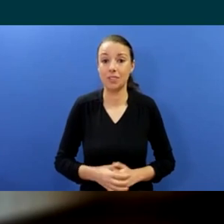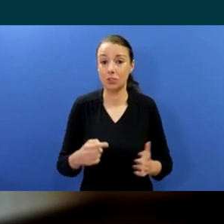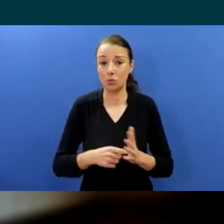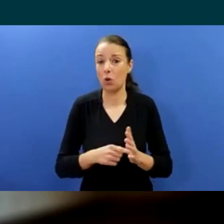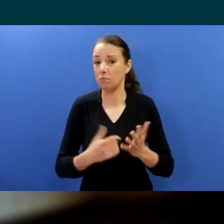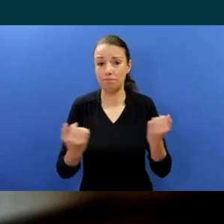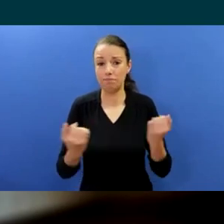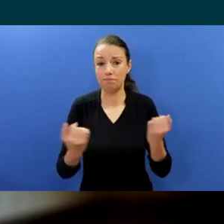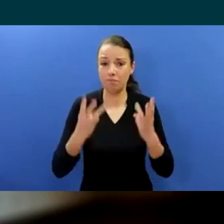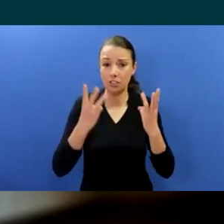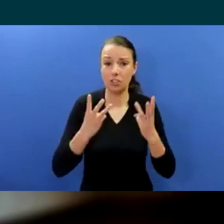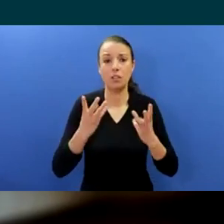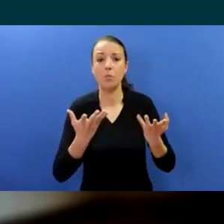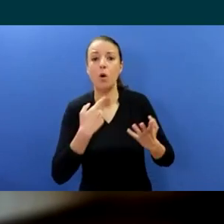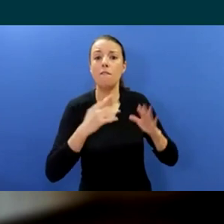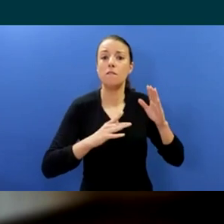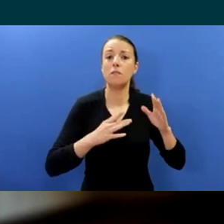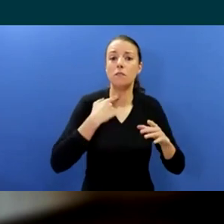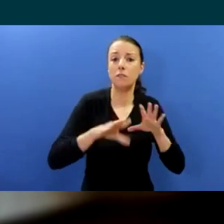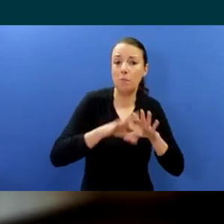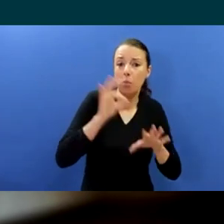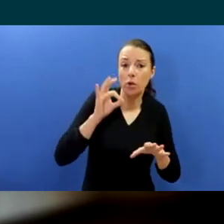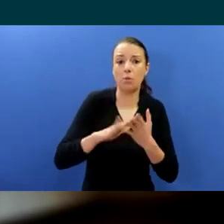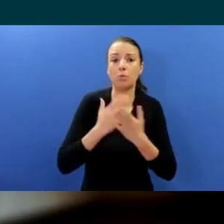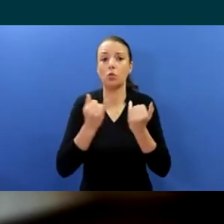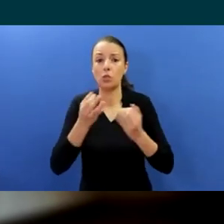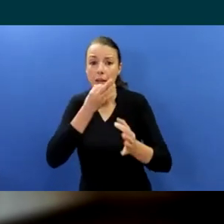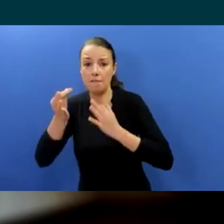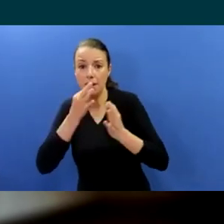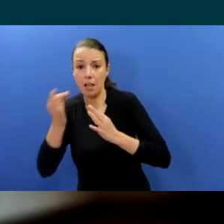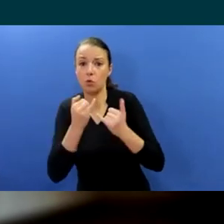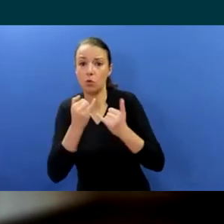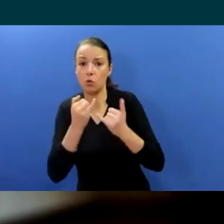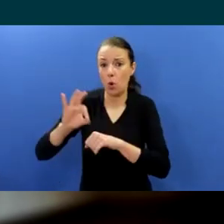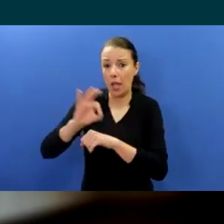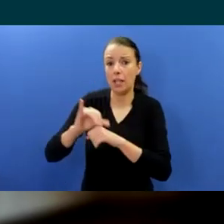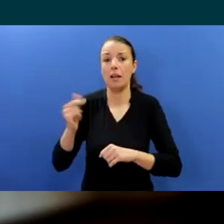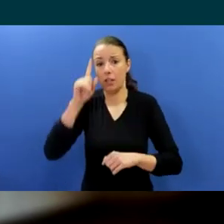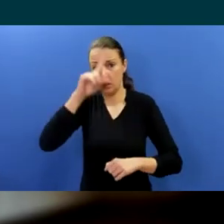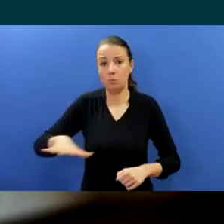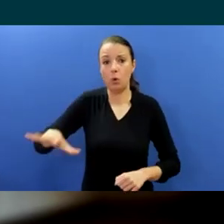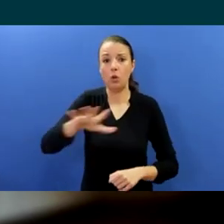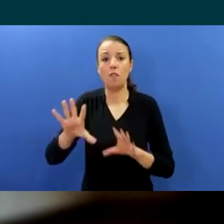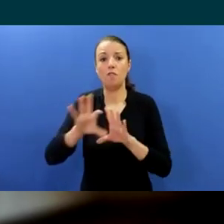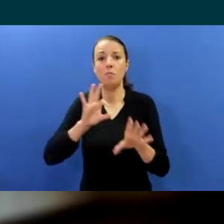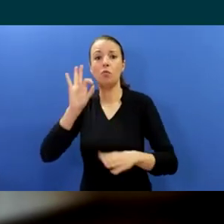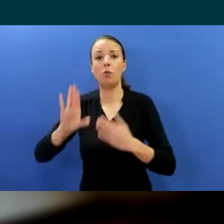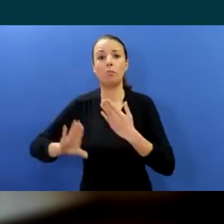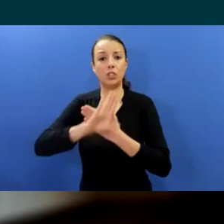Then people elect representatives, which means some people are there